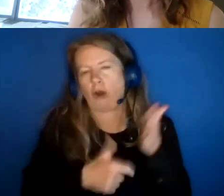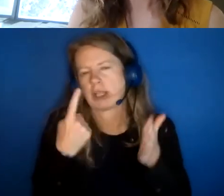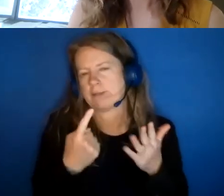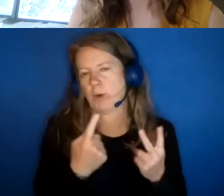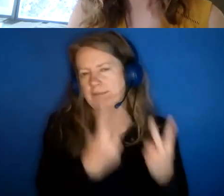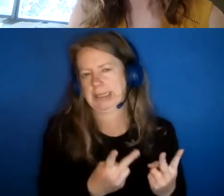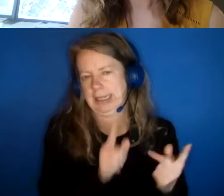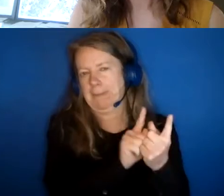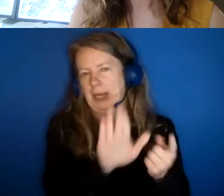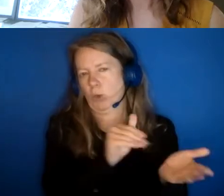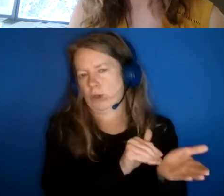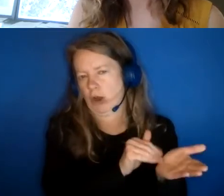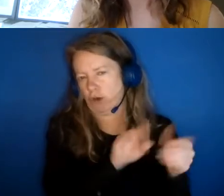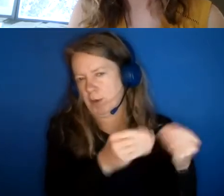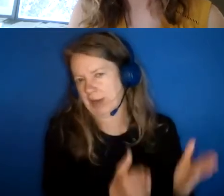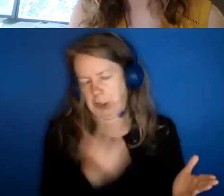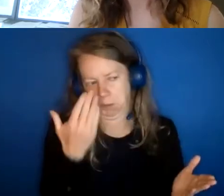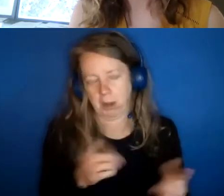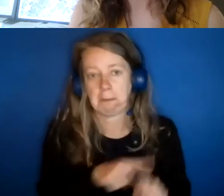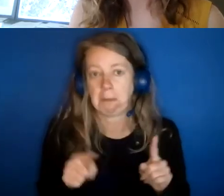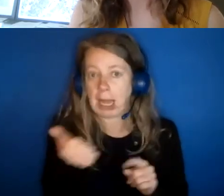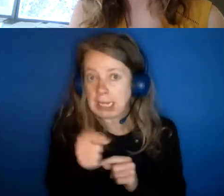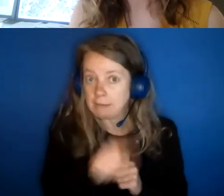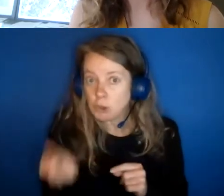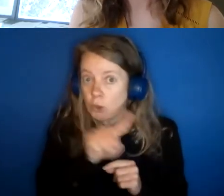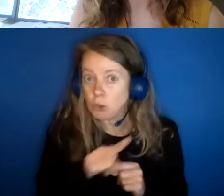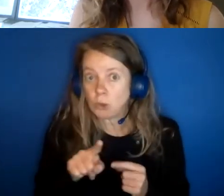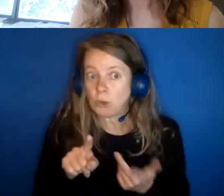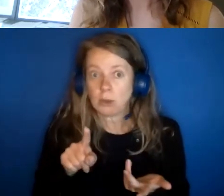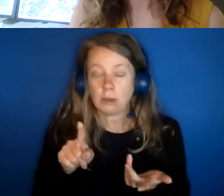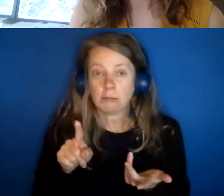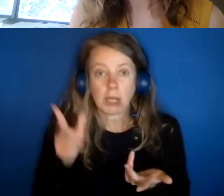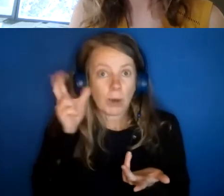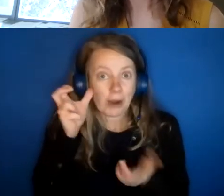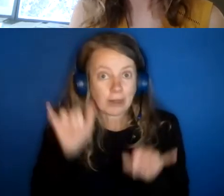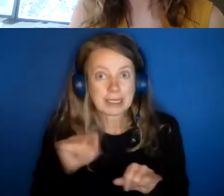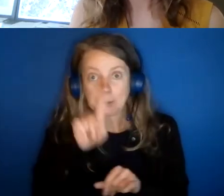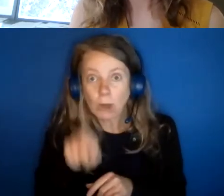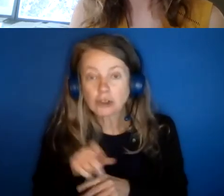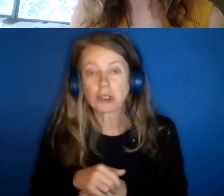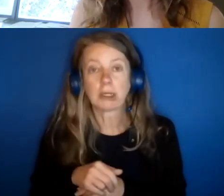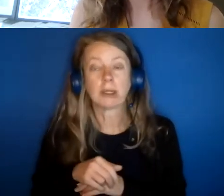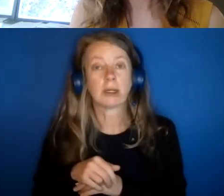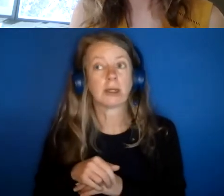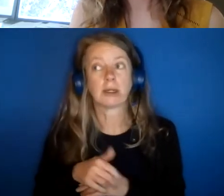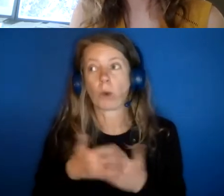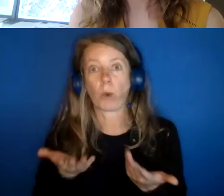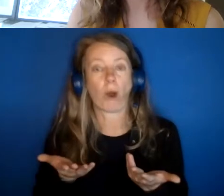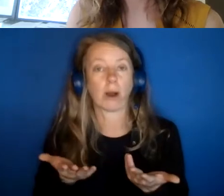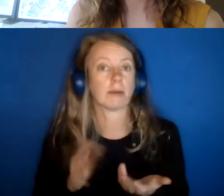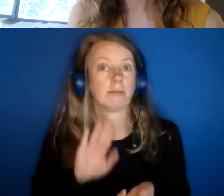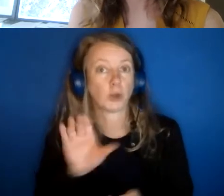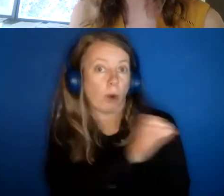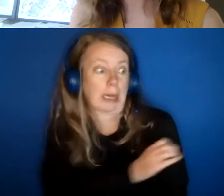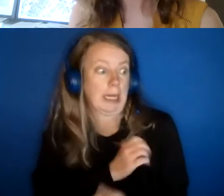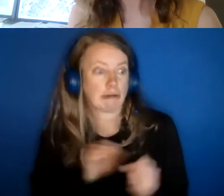But I don't know if any of you, has that come up yet for any of you, or have your clinics are you trying to work it out